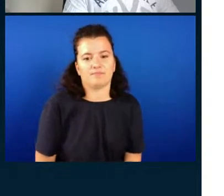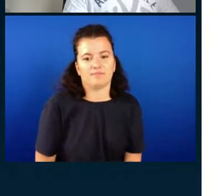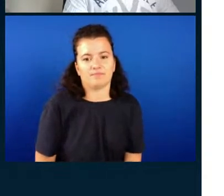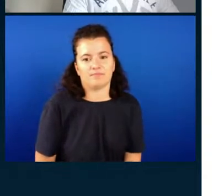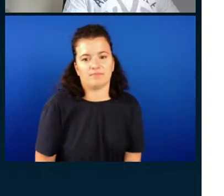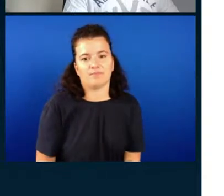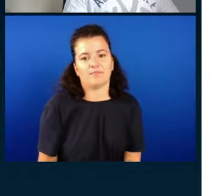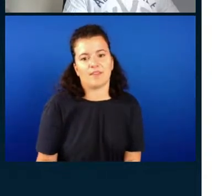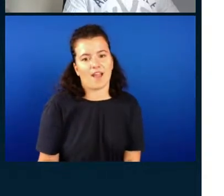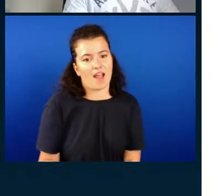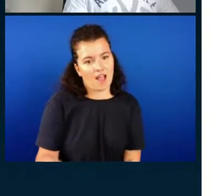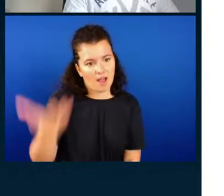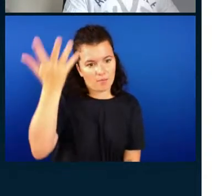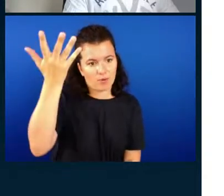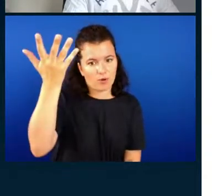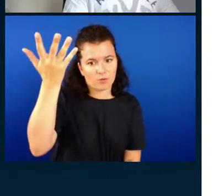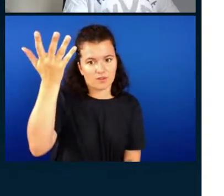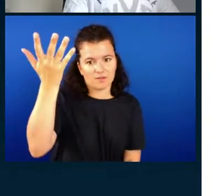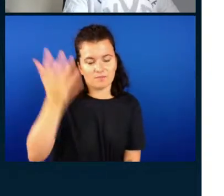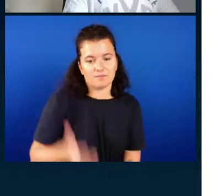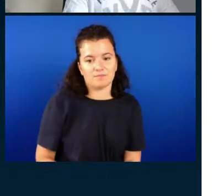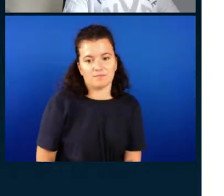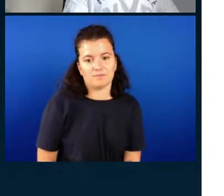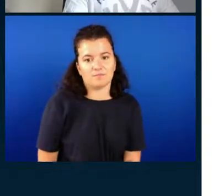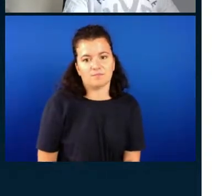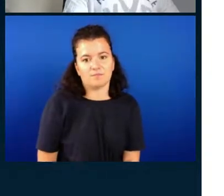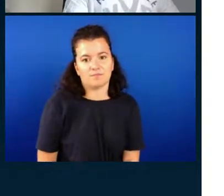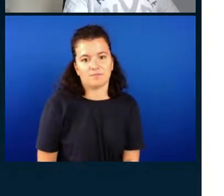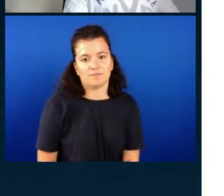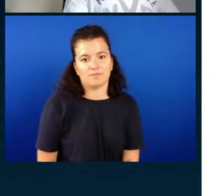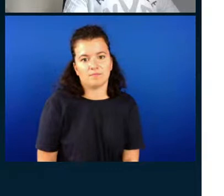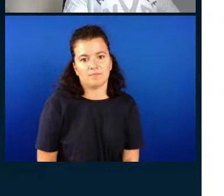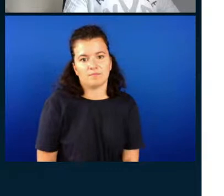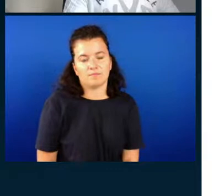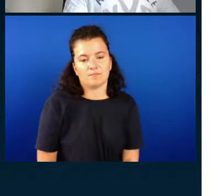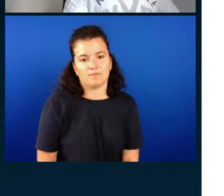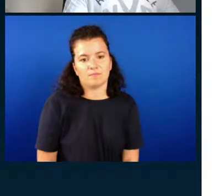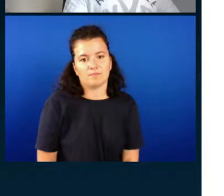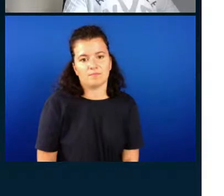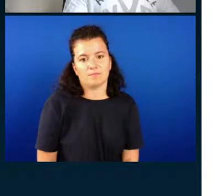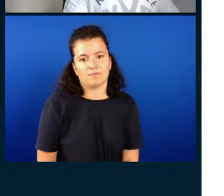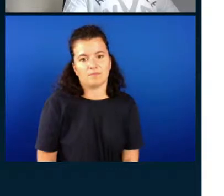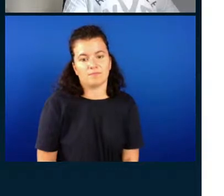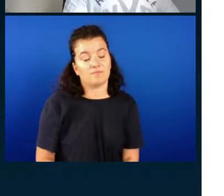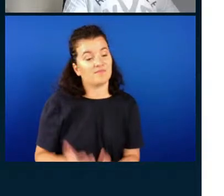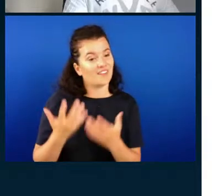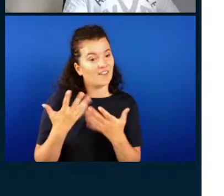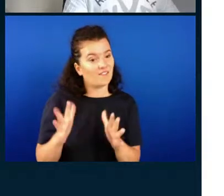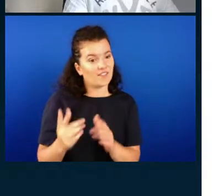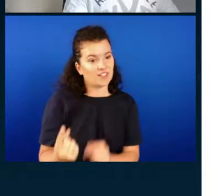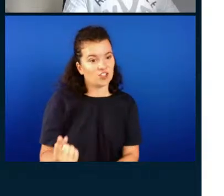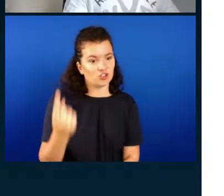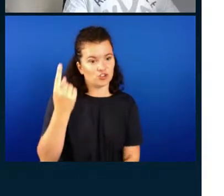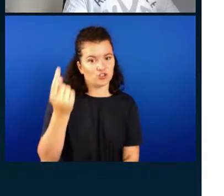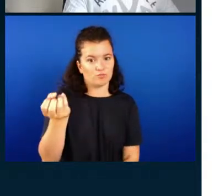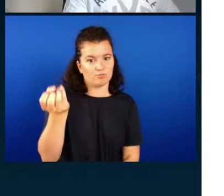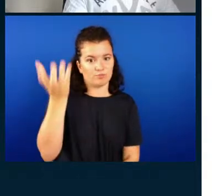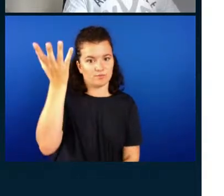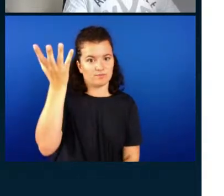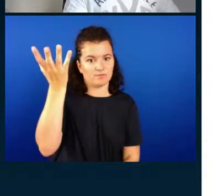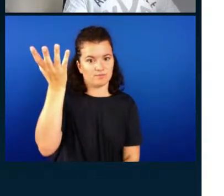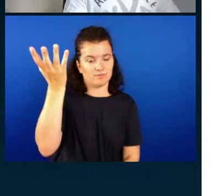and upload it. All right, so it's being uploaded, and